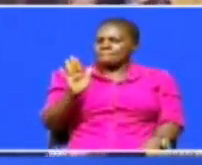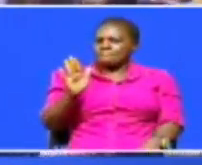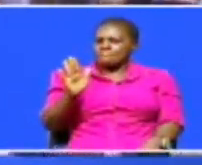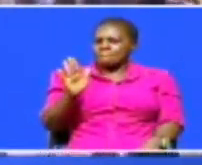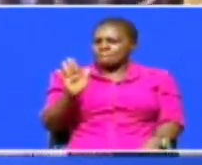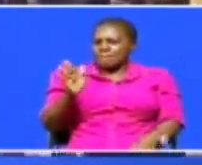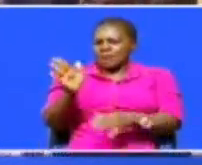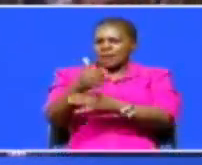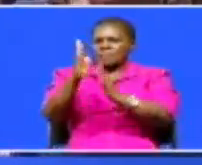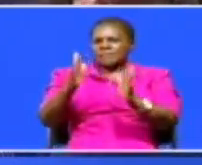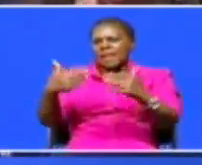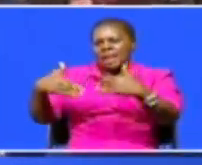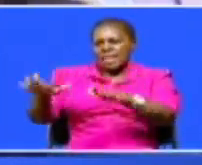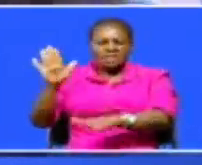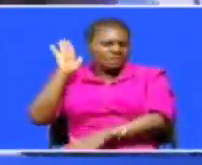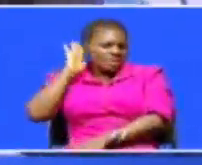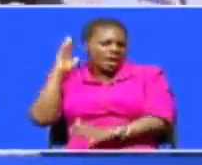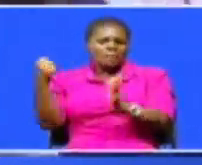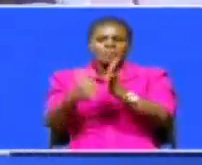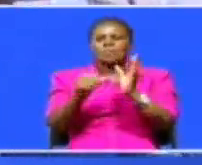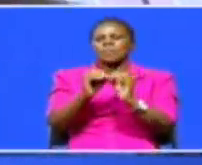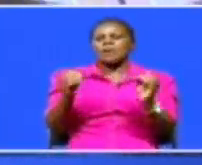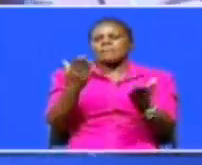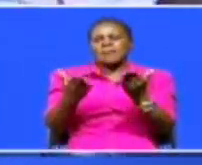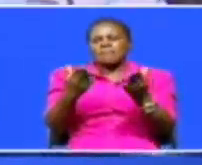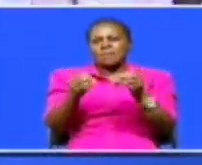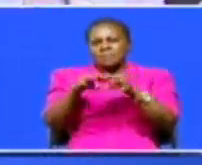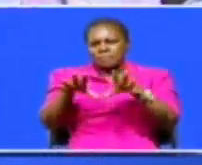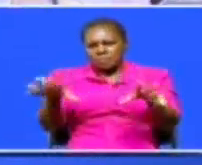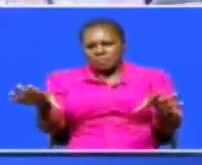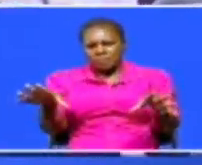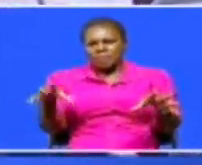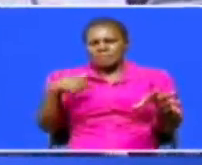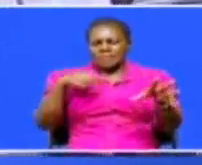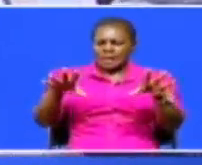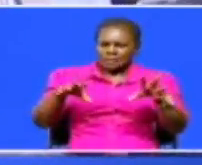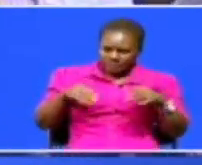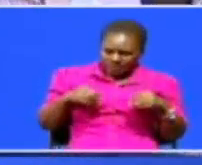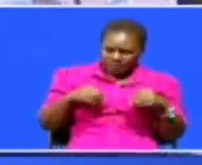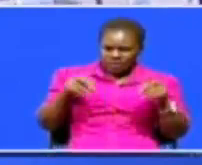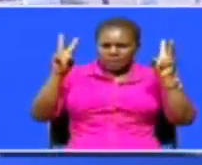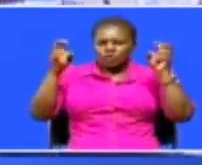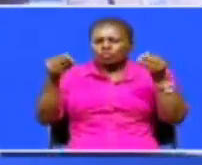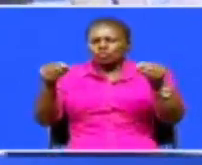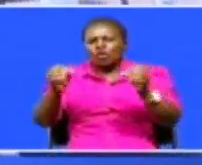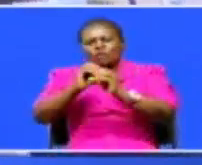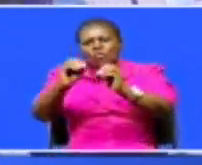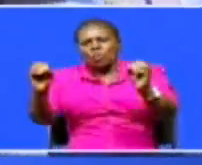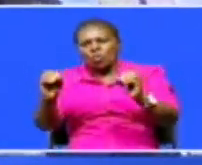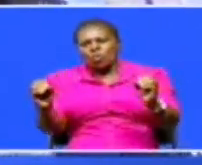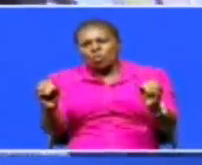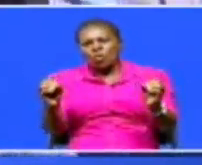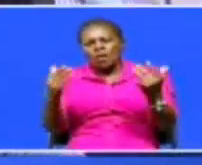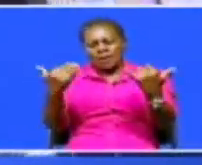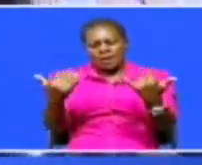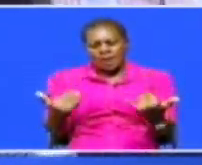would leave the venue without hearing them out. Unless we discuss and agree, then this matter is not going to stop.